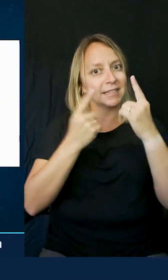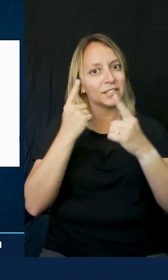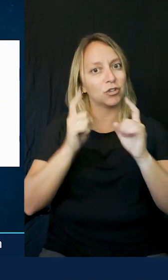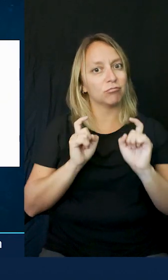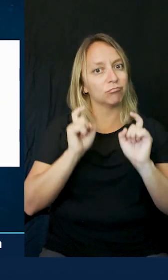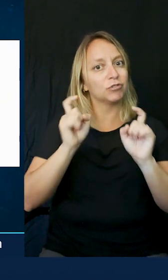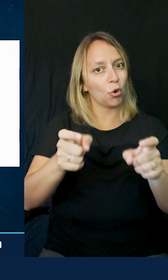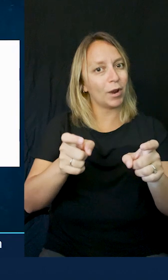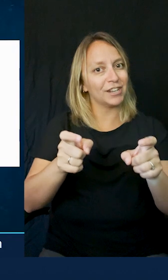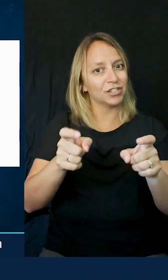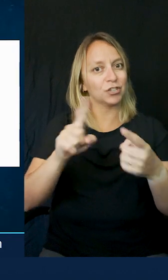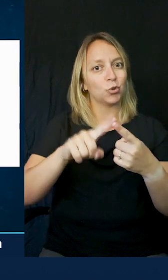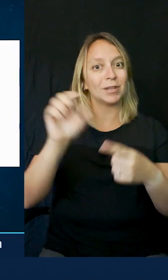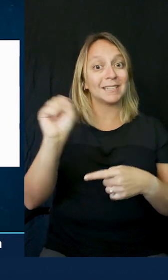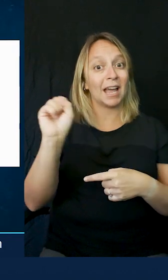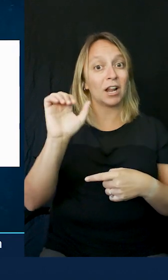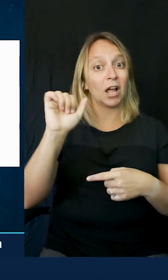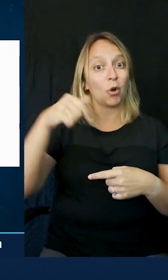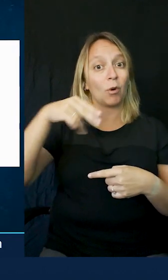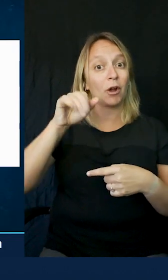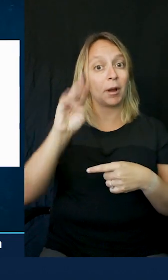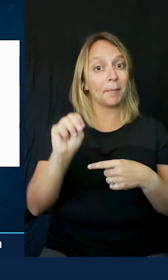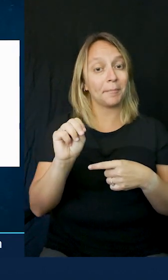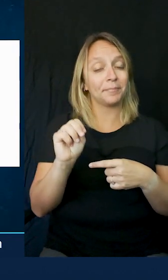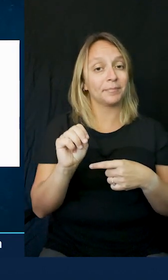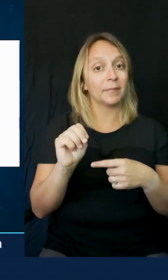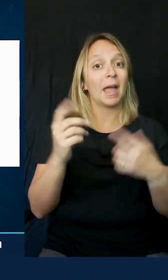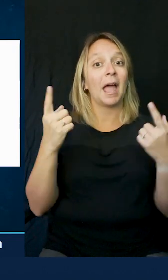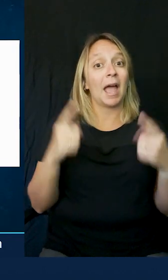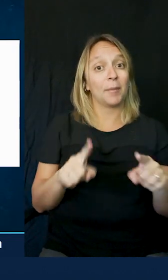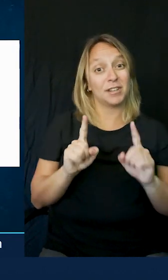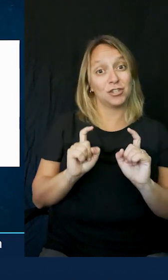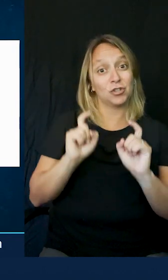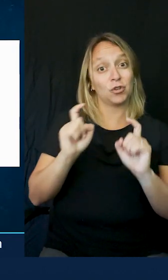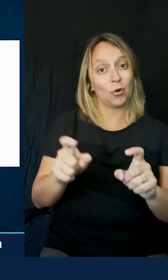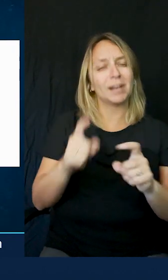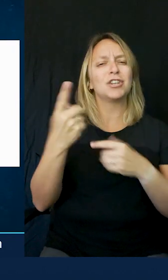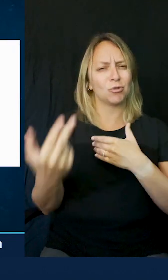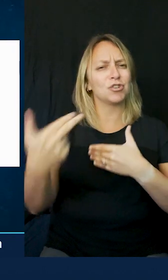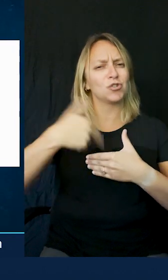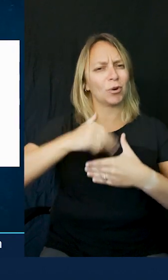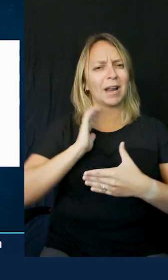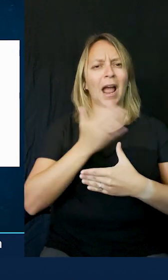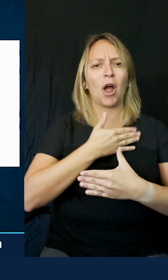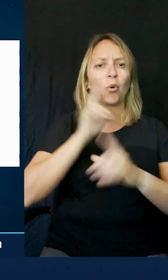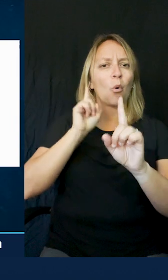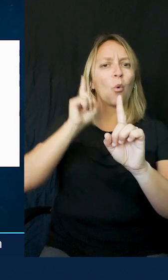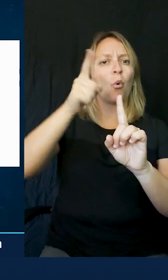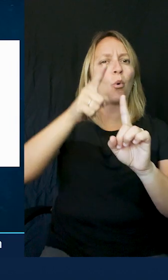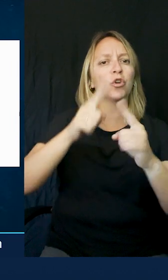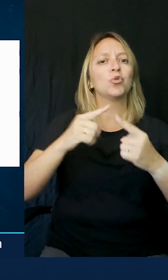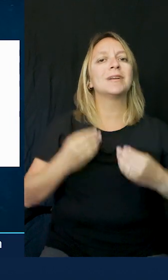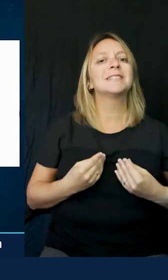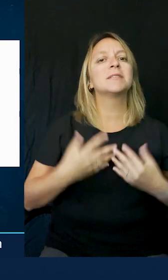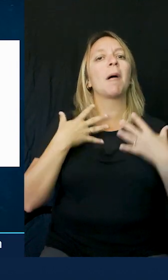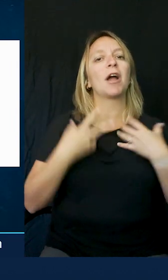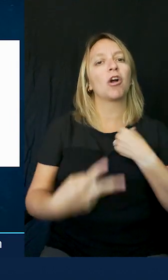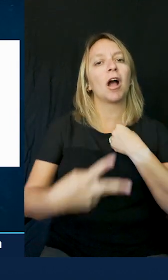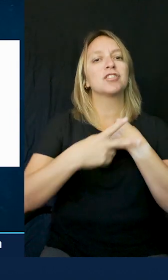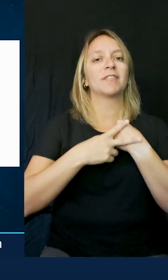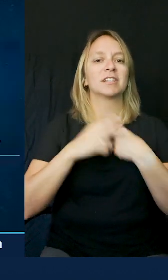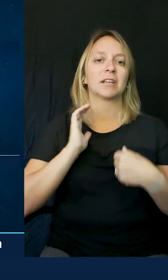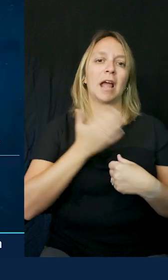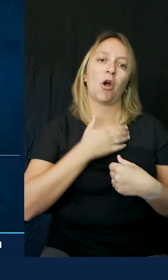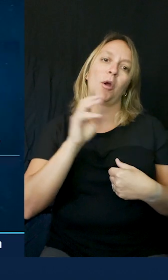Seattle Aquarium. Now, when you donate to the aquarium, you're joining us in our mission of inspiring conservation of our marine